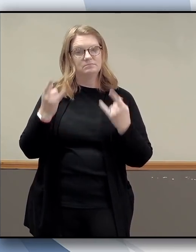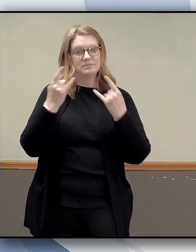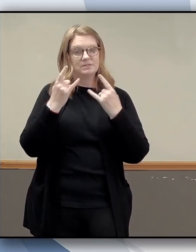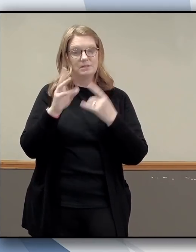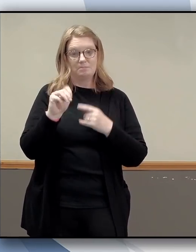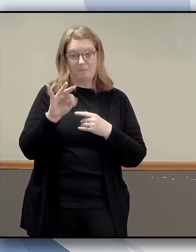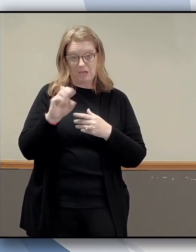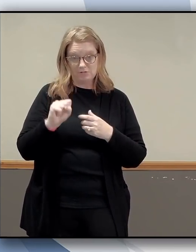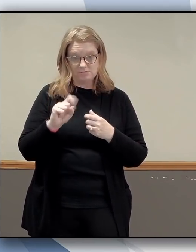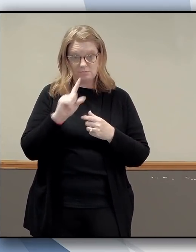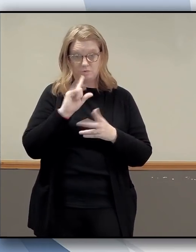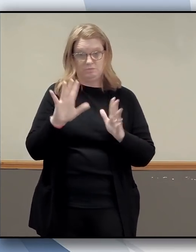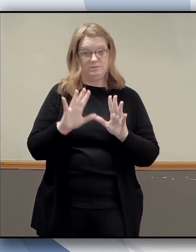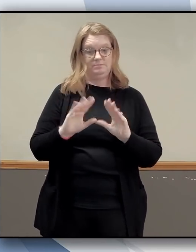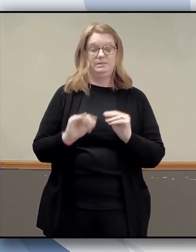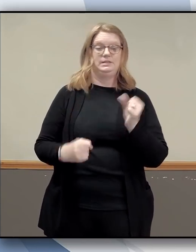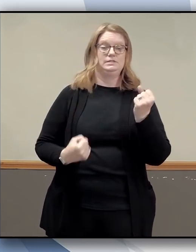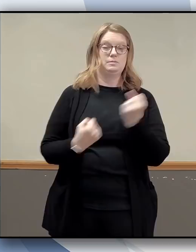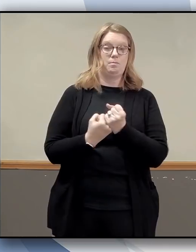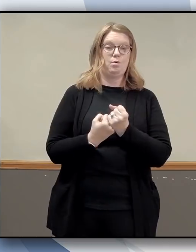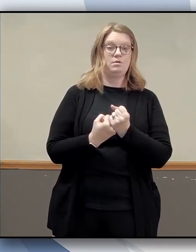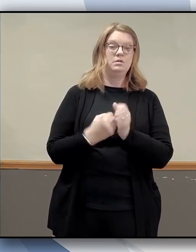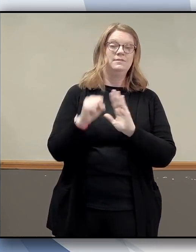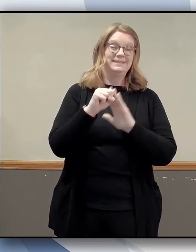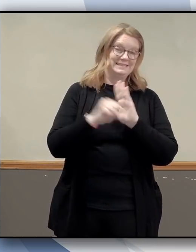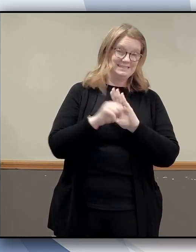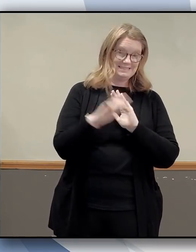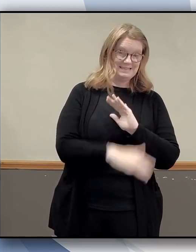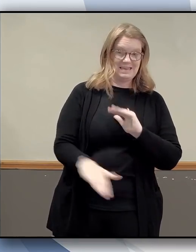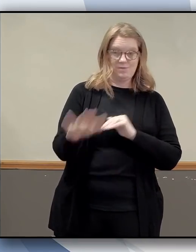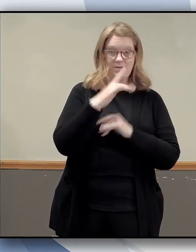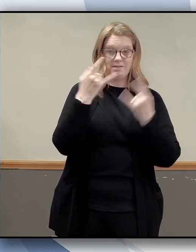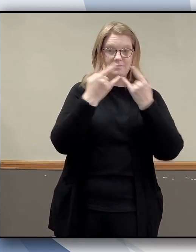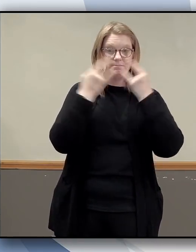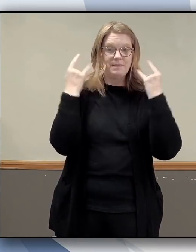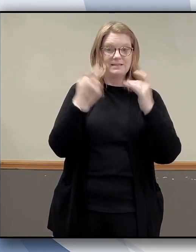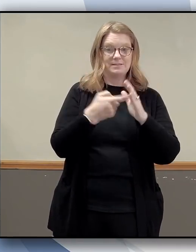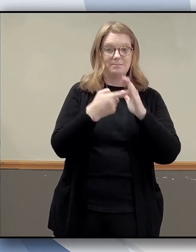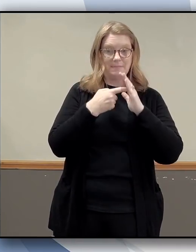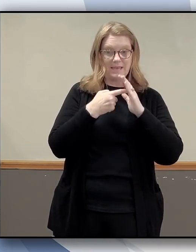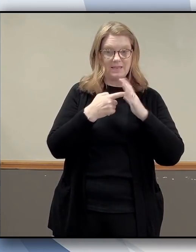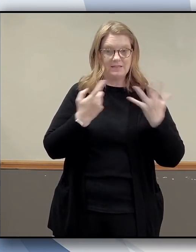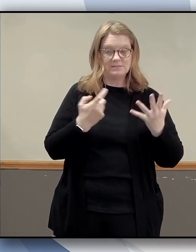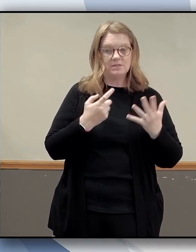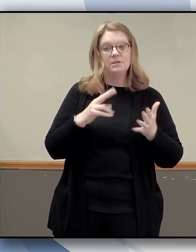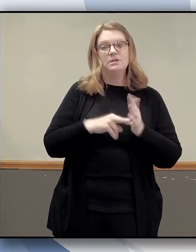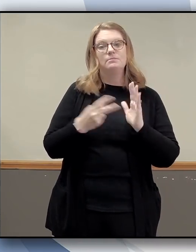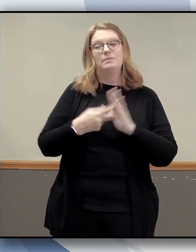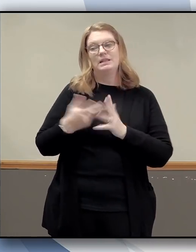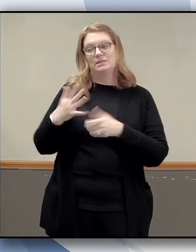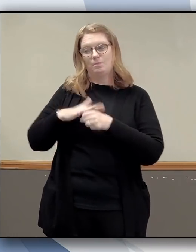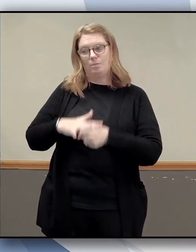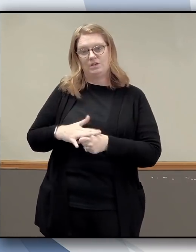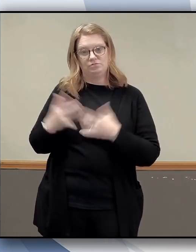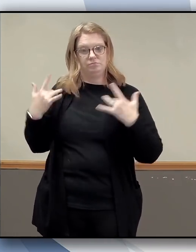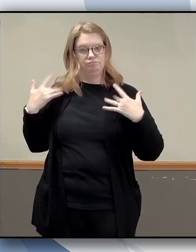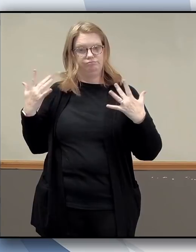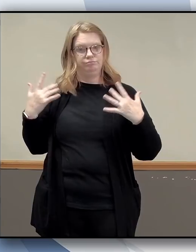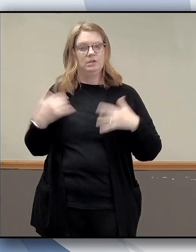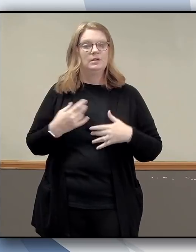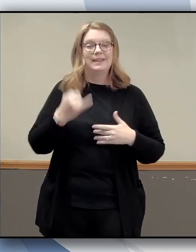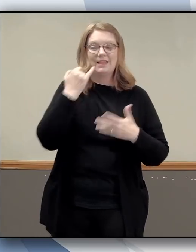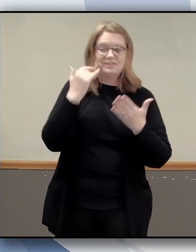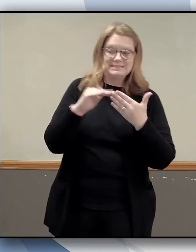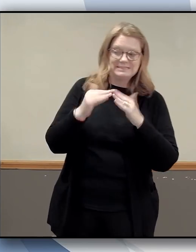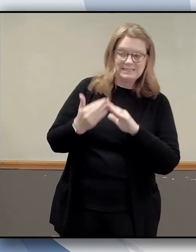in support of a statewide mask mandate because that would take some pressure off of them. Some cited that if a city does it, but